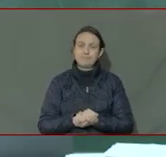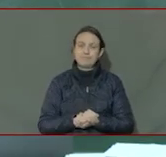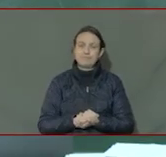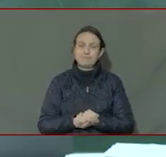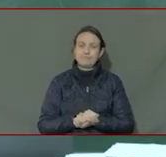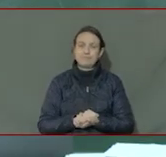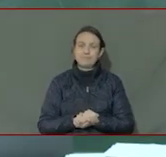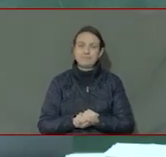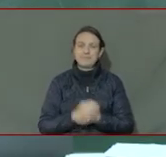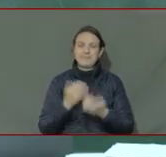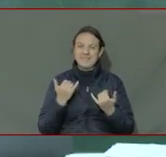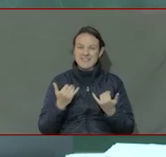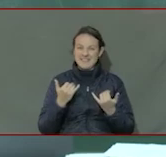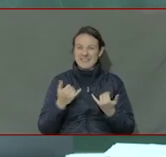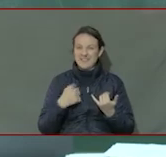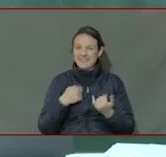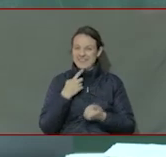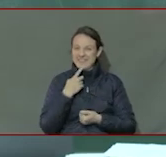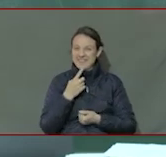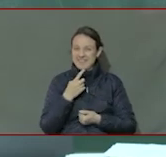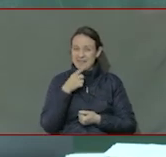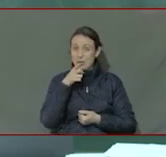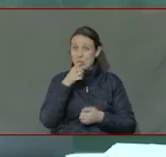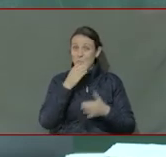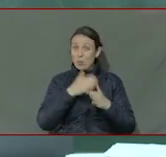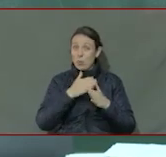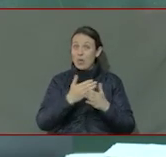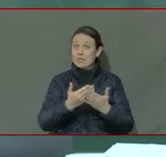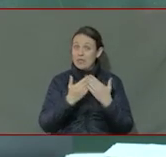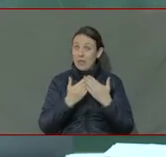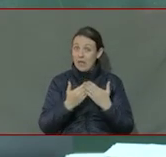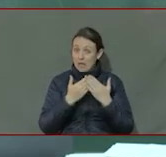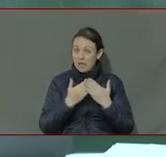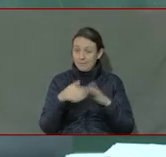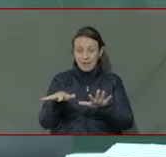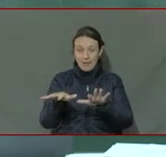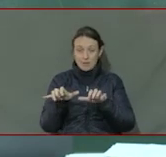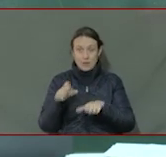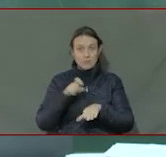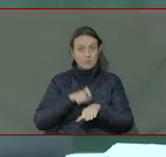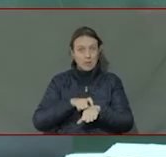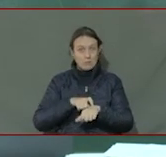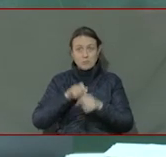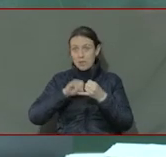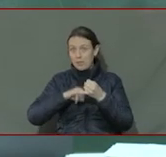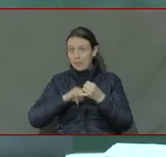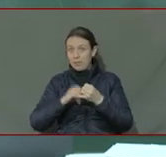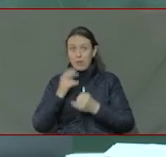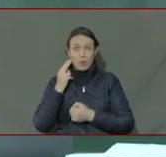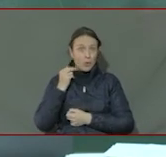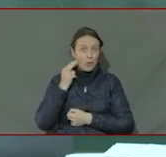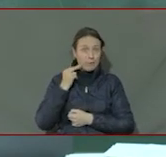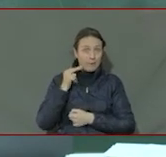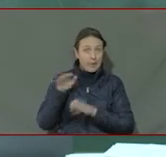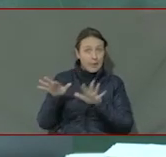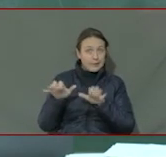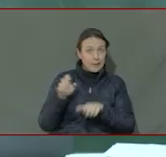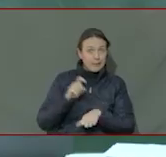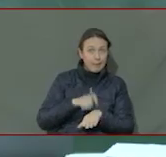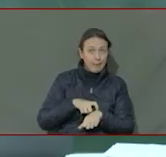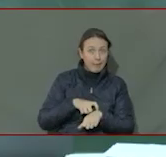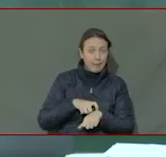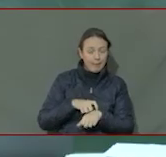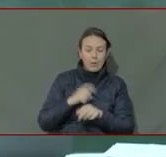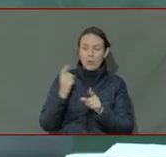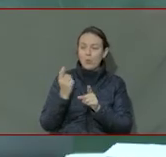I'm making today. You study the work, but in the exam, September and November, they always will describe